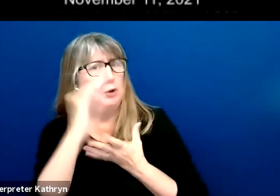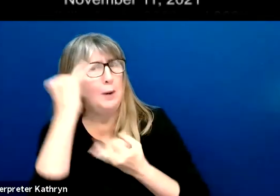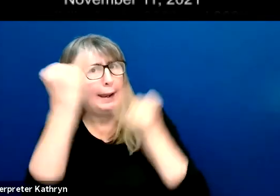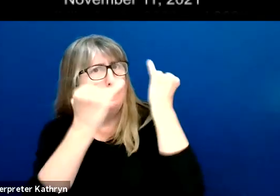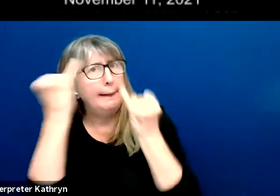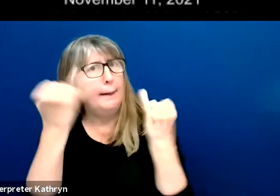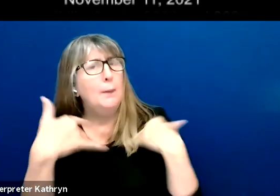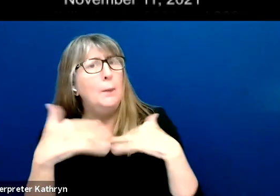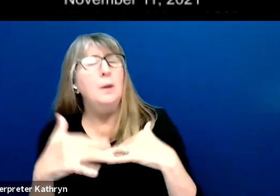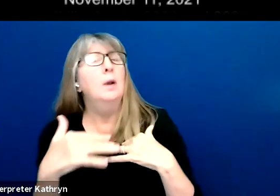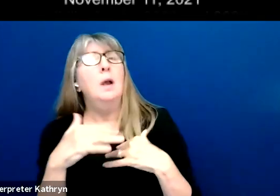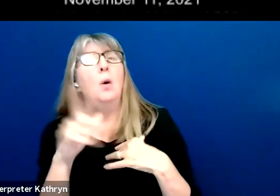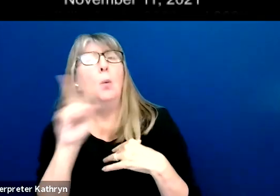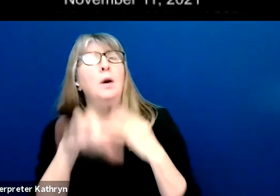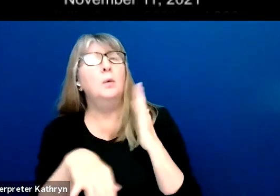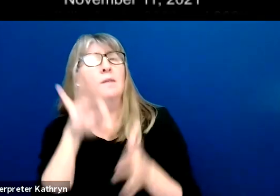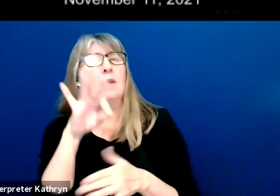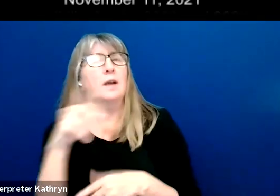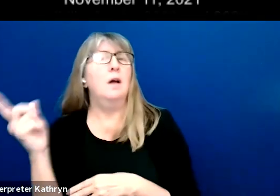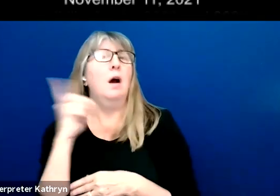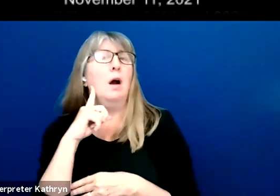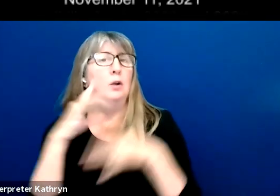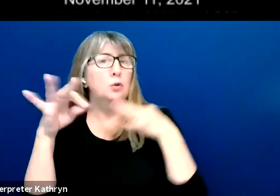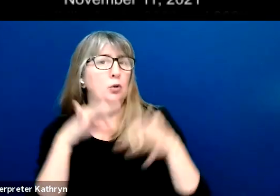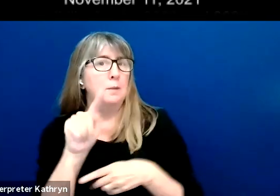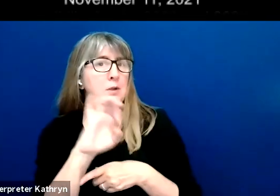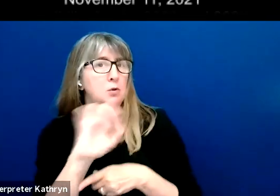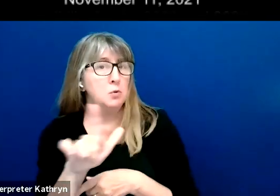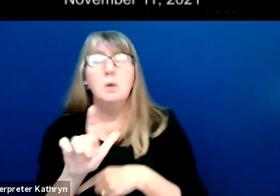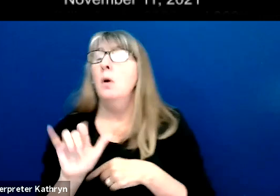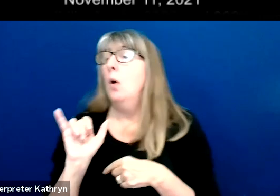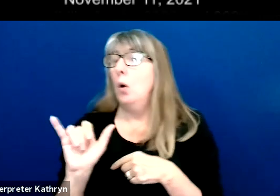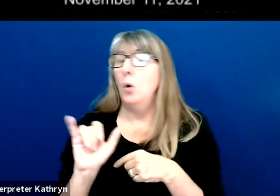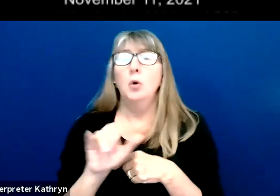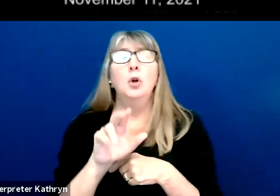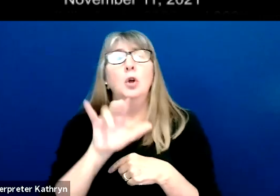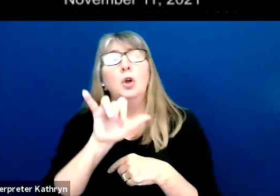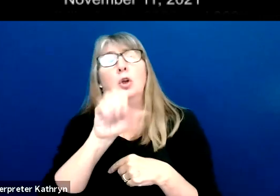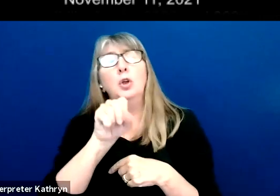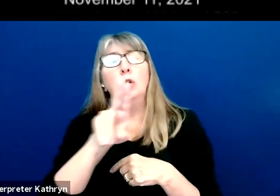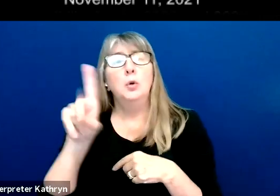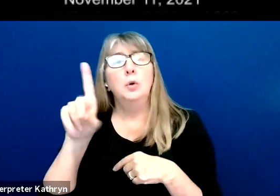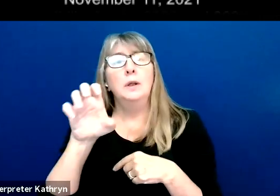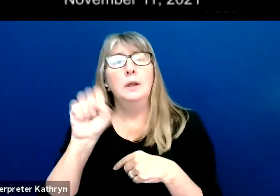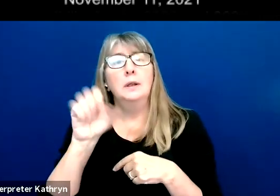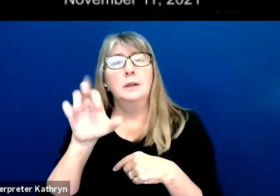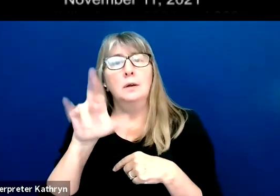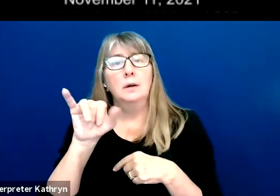find the audio describing tool." Oh, it's at youdescribe.org. YouDescribe,